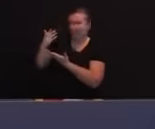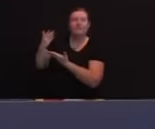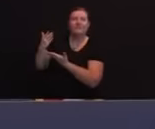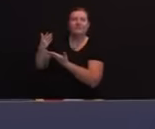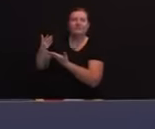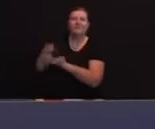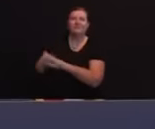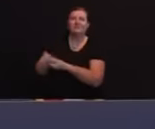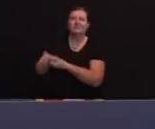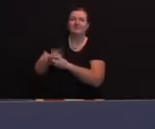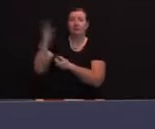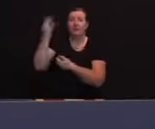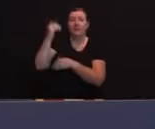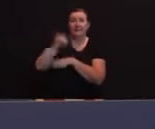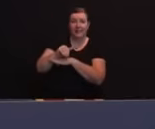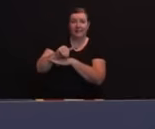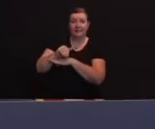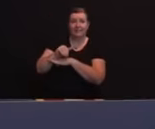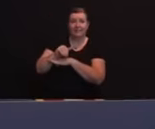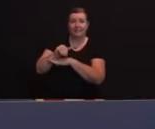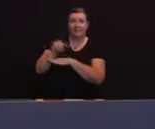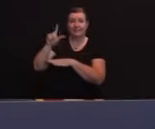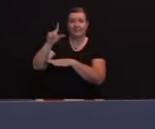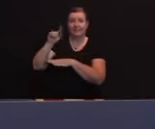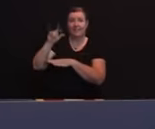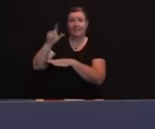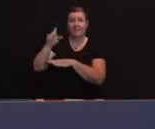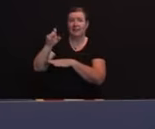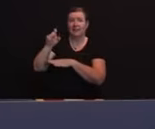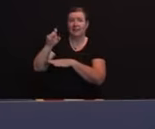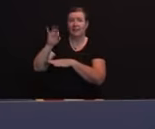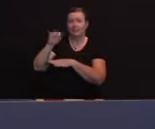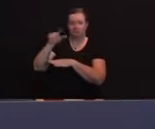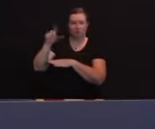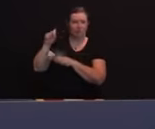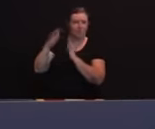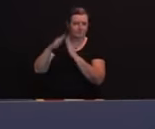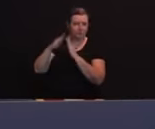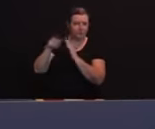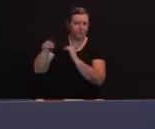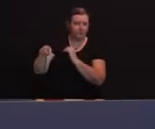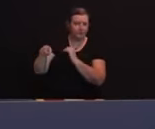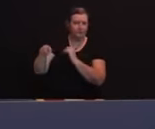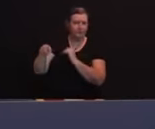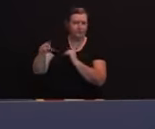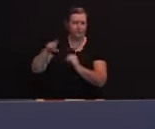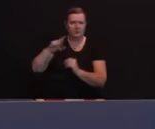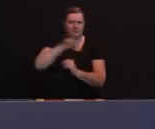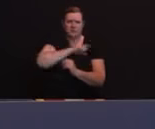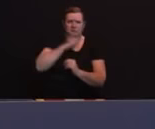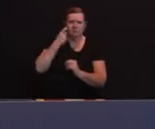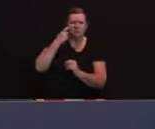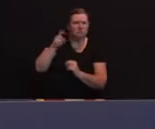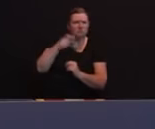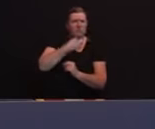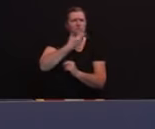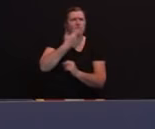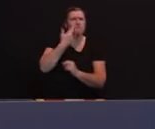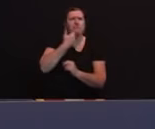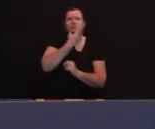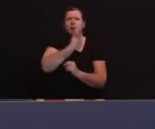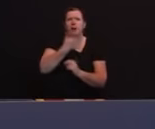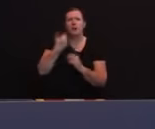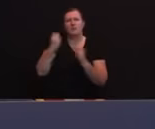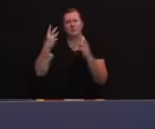Little Falls Police Department responded to Cella's restaurant and observed several patrons at the bar not social distancing, and